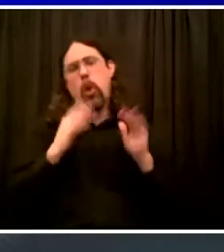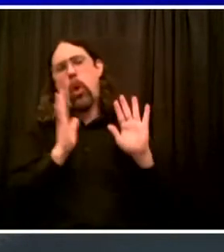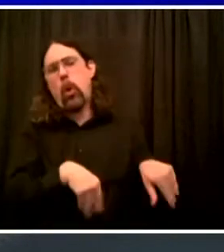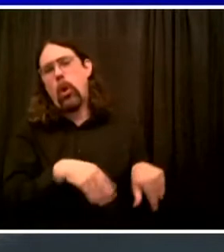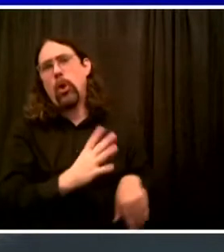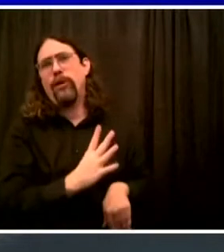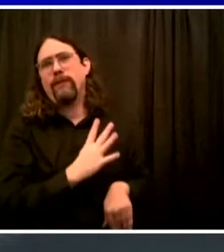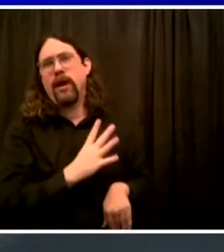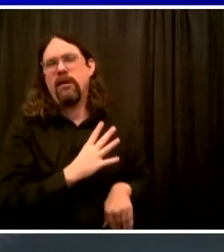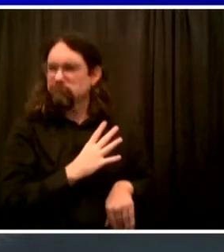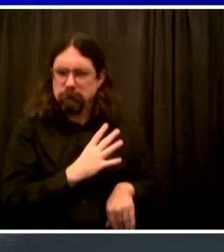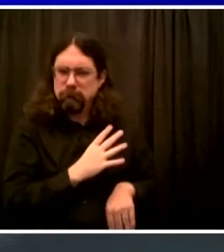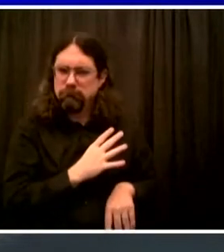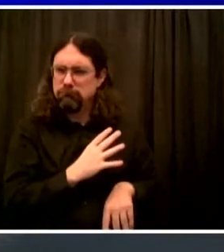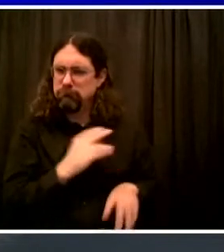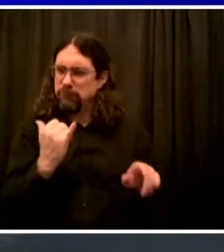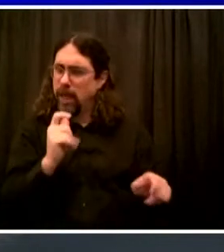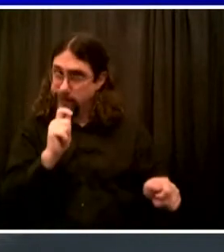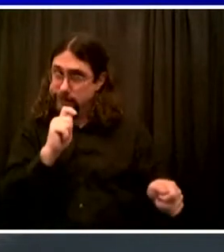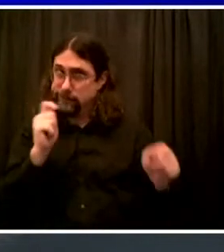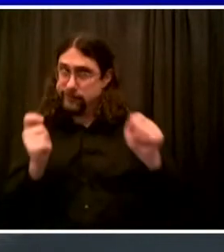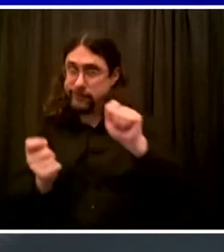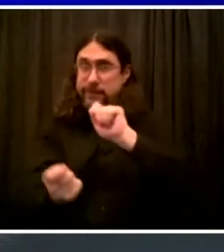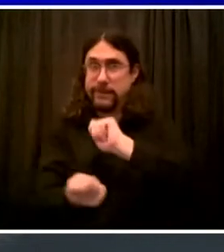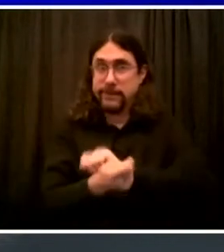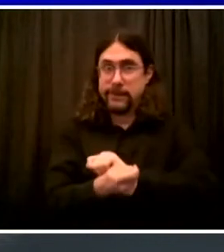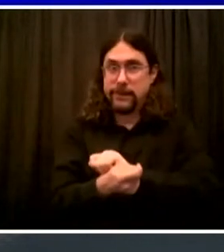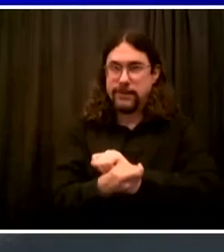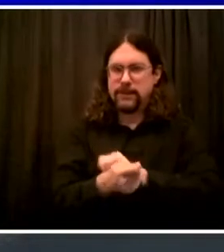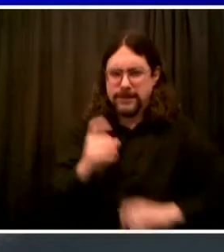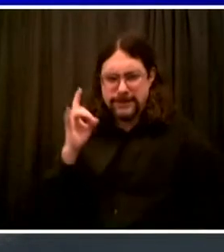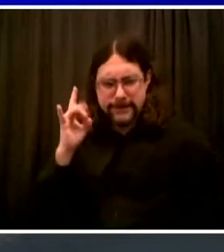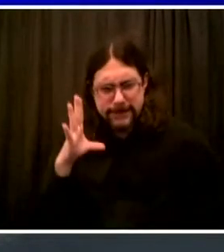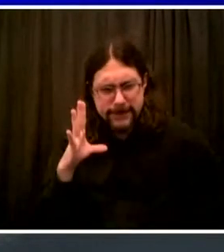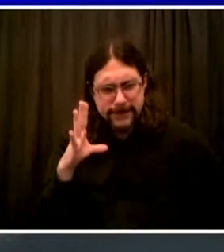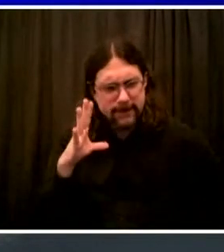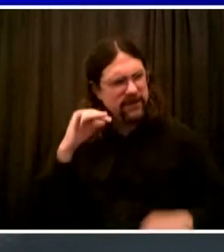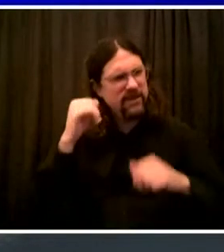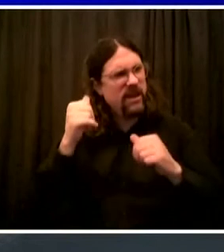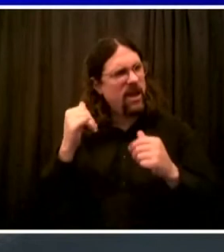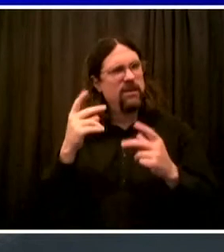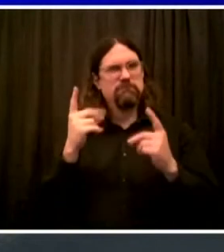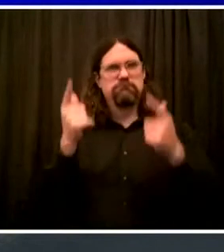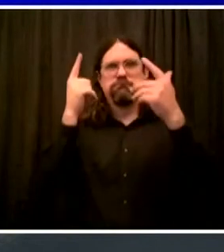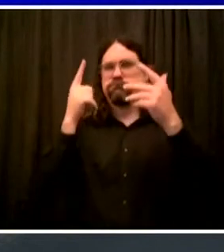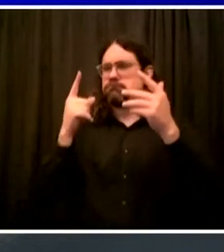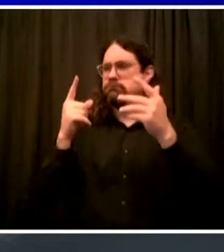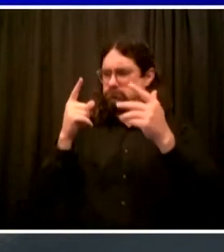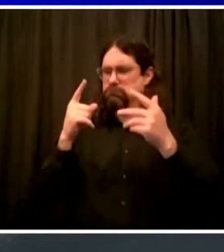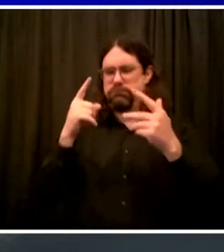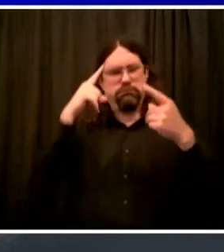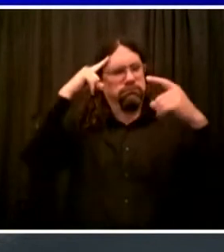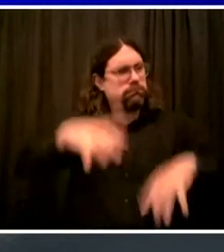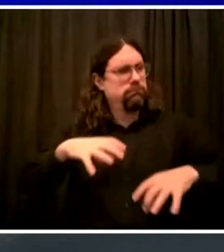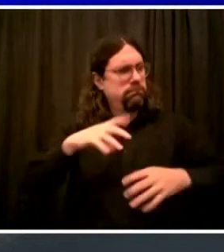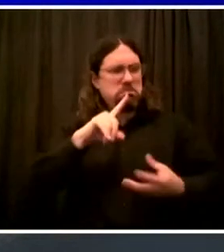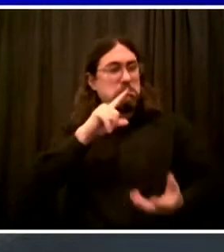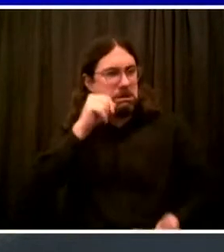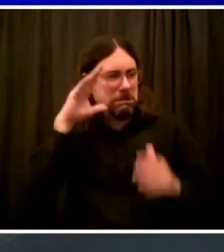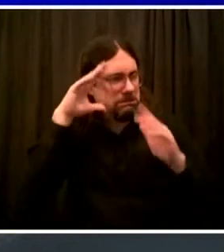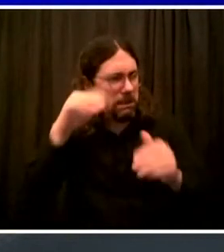as a parent. It's really troubling to see now, after we thought we understood a consistent pattern, something new has